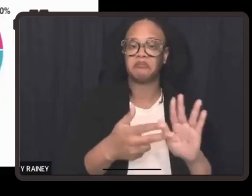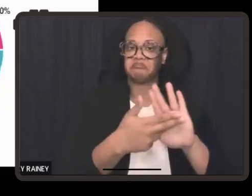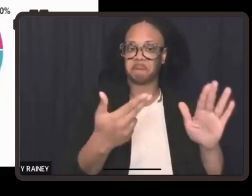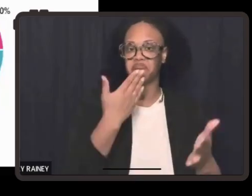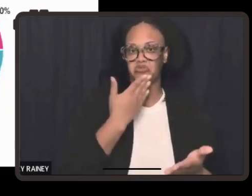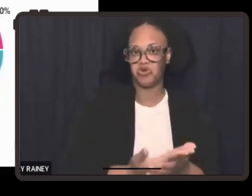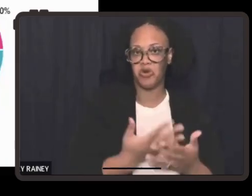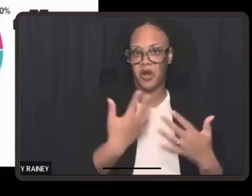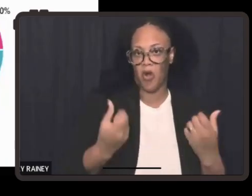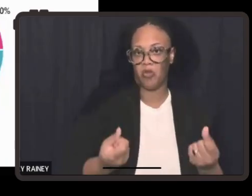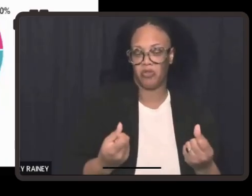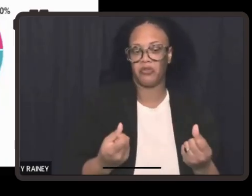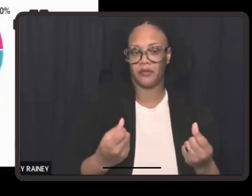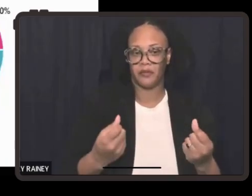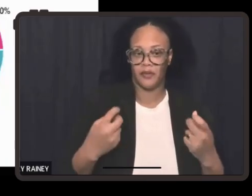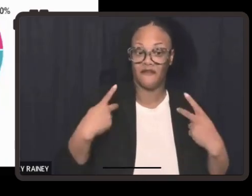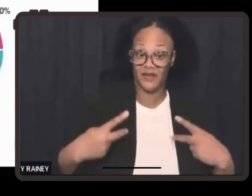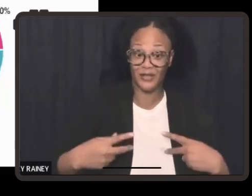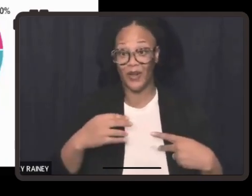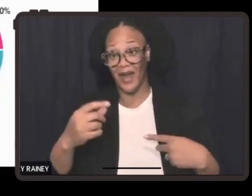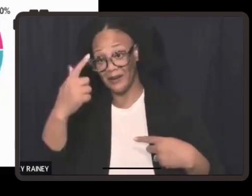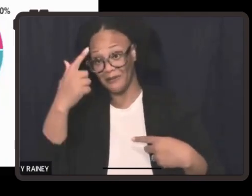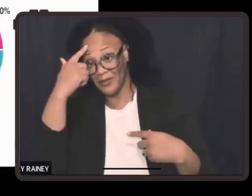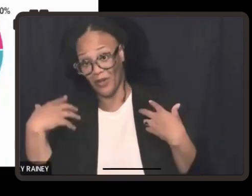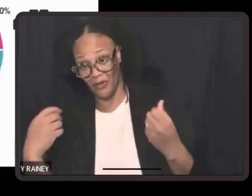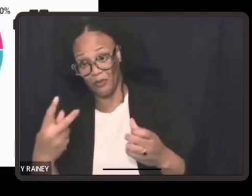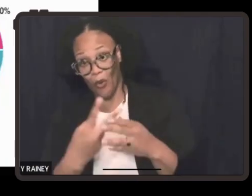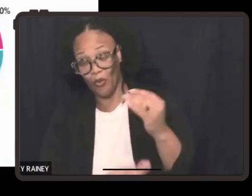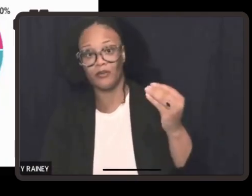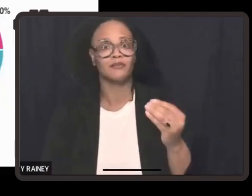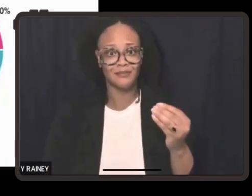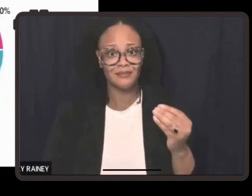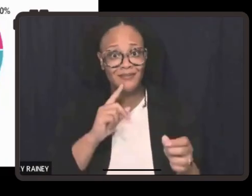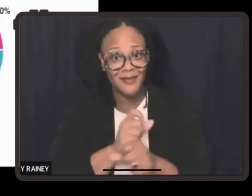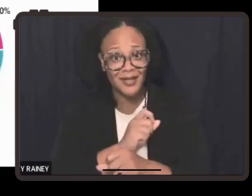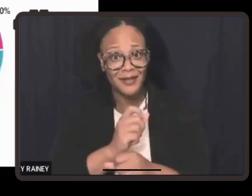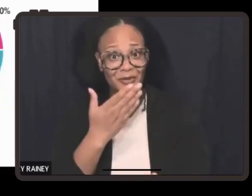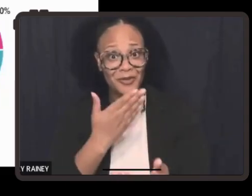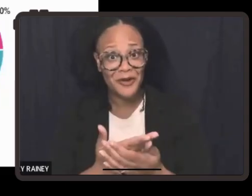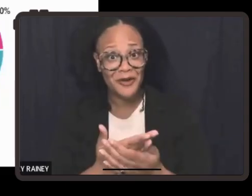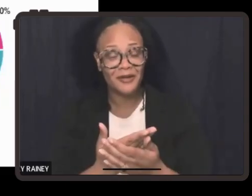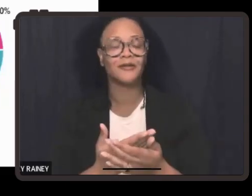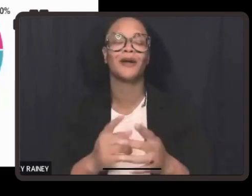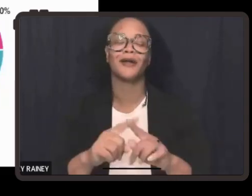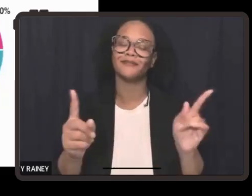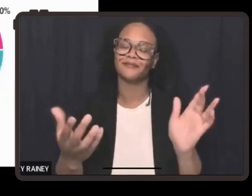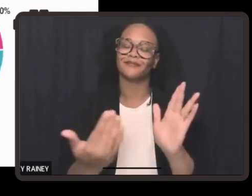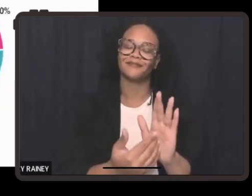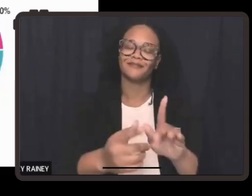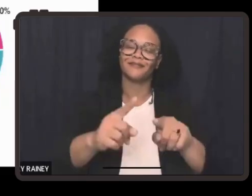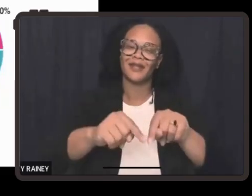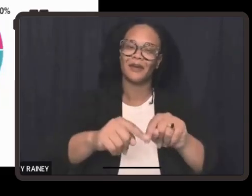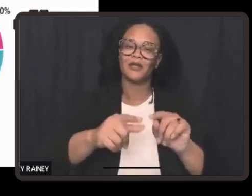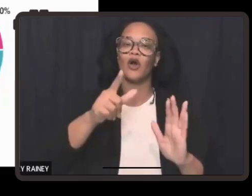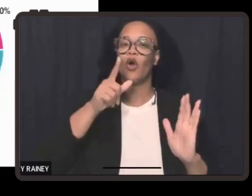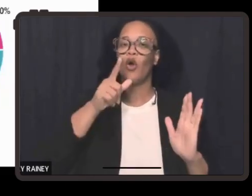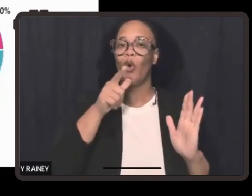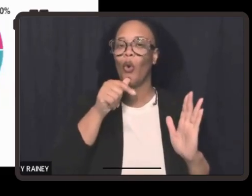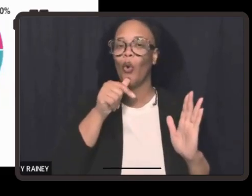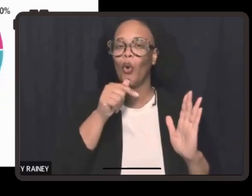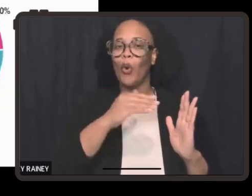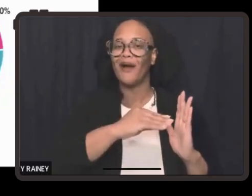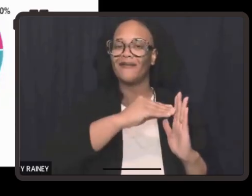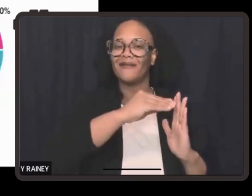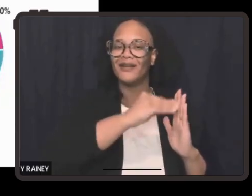actually good. But Yes. here, again, it depends very much on who filled out the questionnaire and what